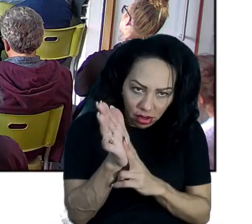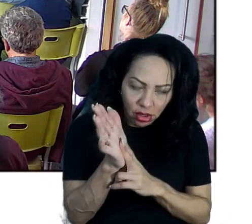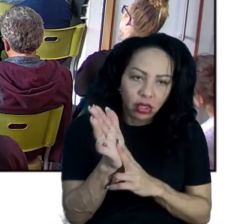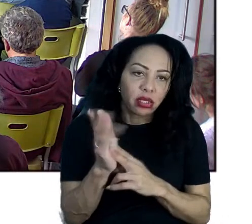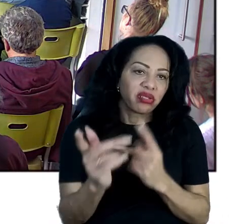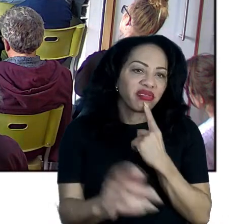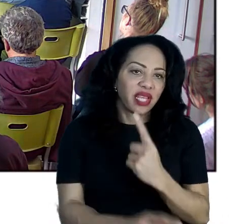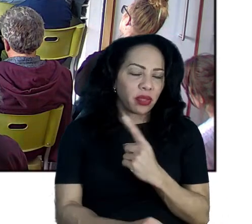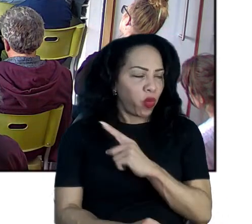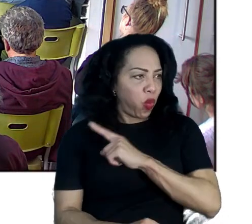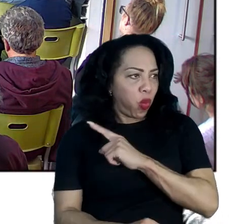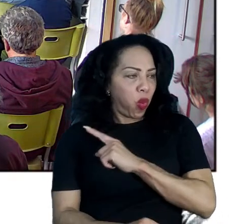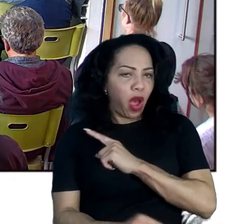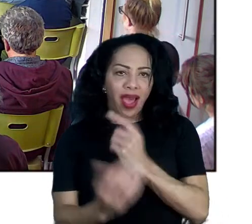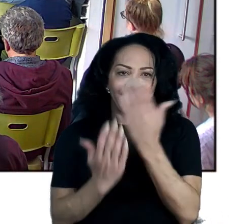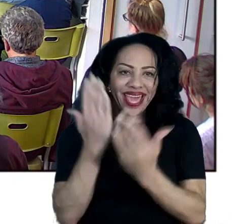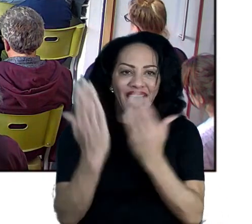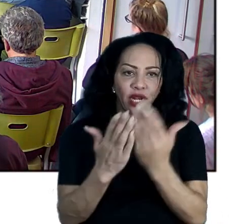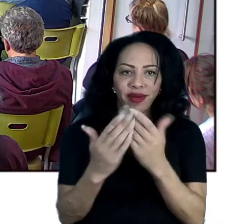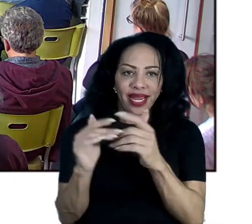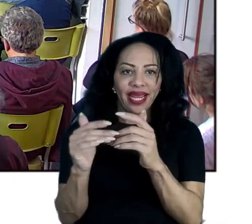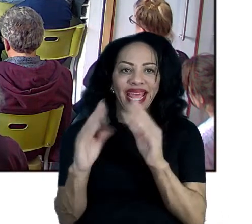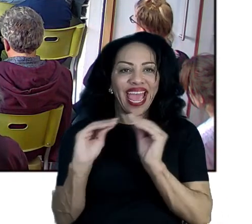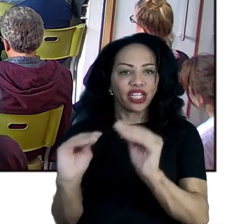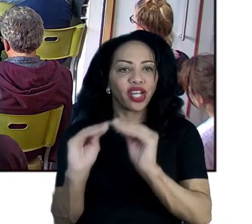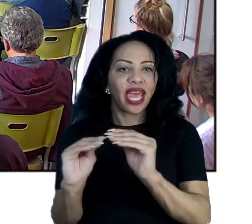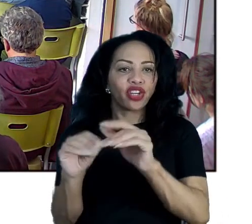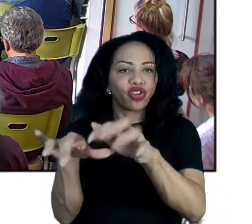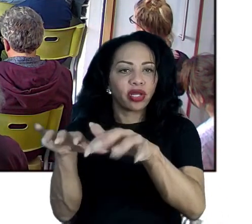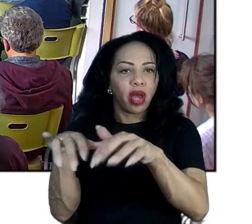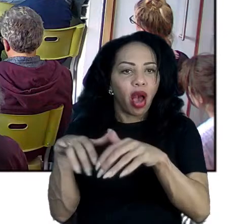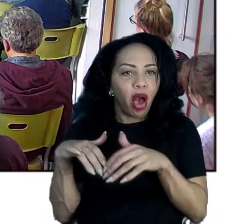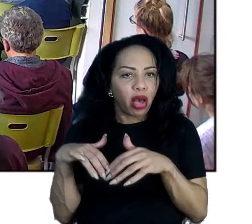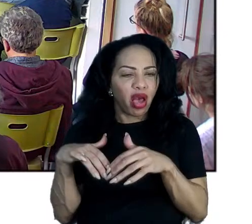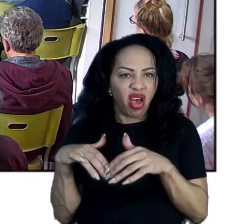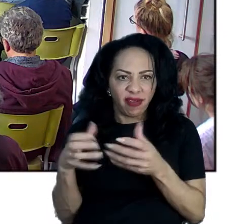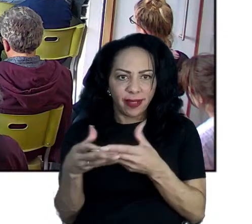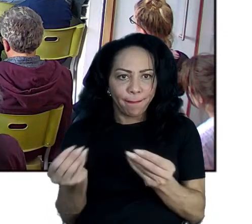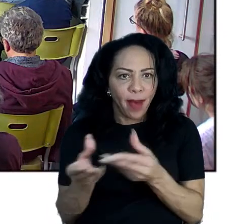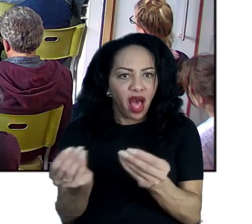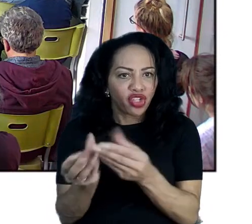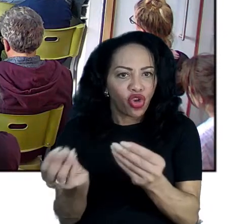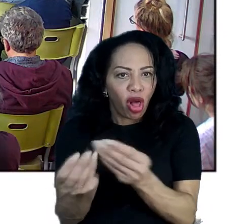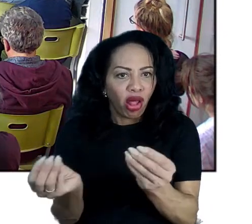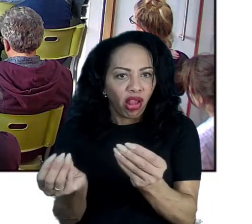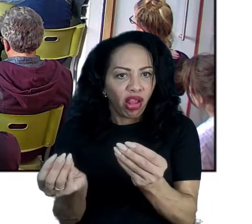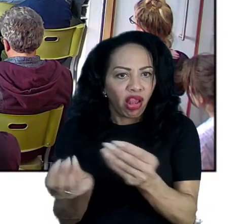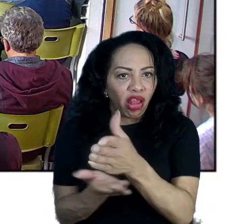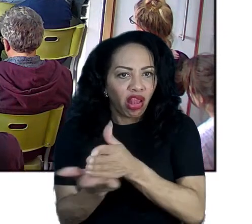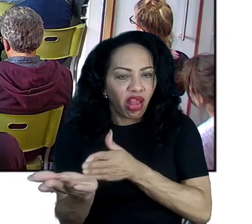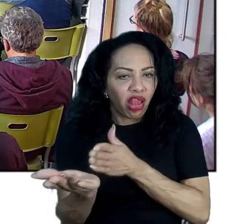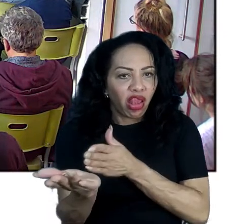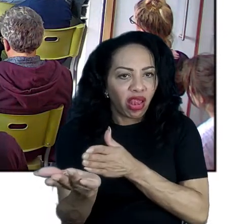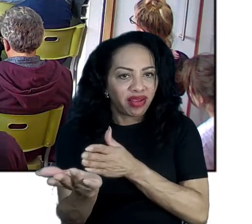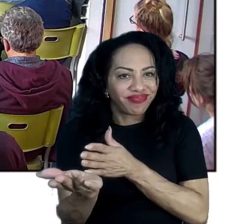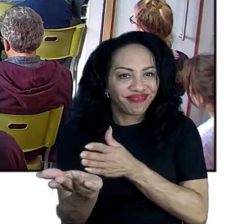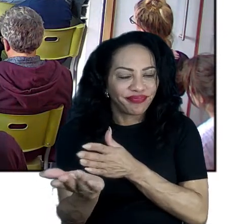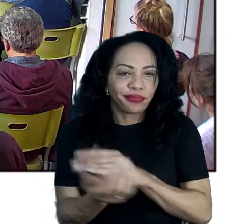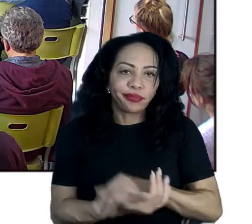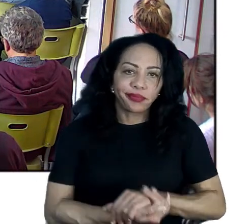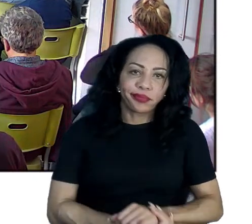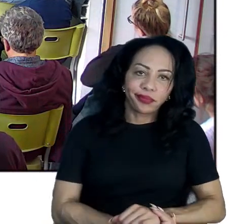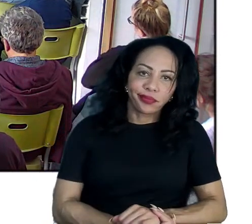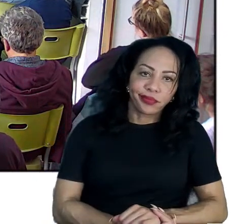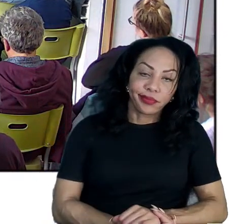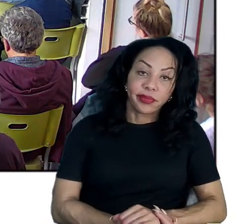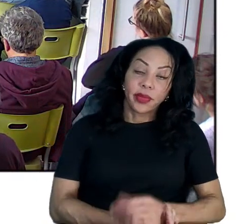education archives tend to be partial. So that's one thing. And although the space that we created, the office